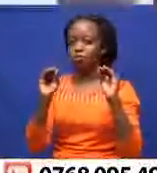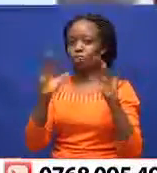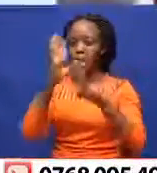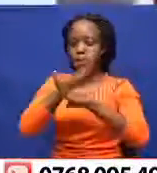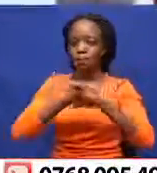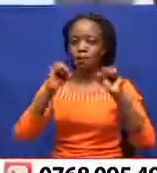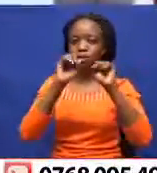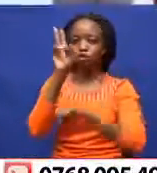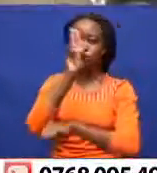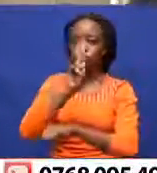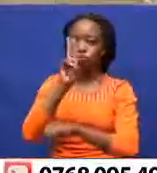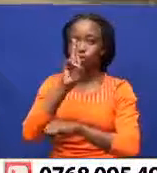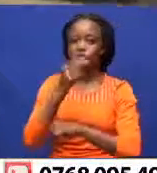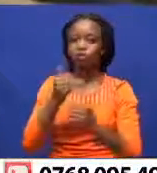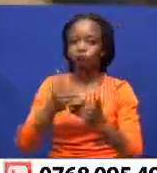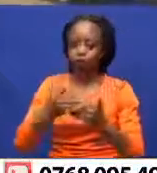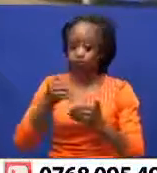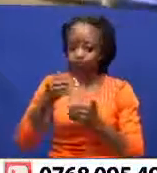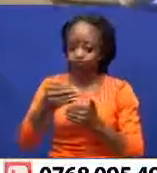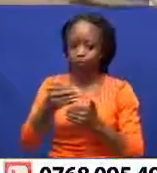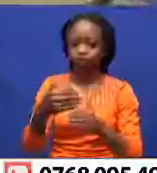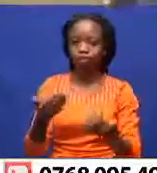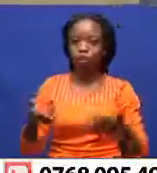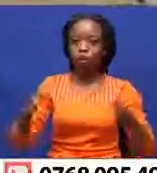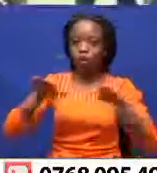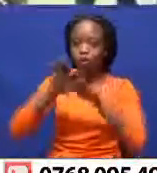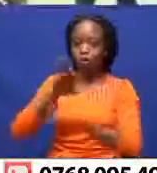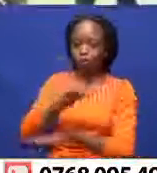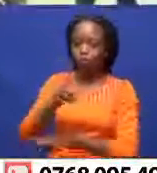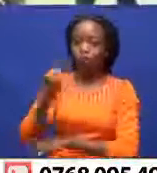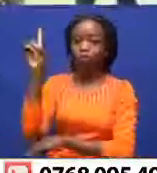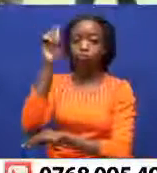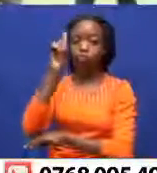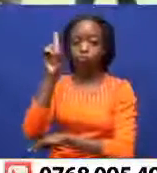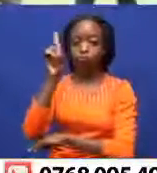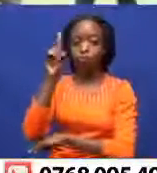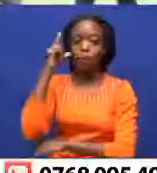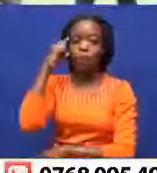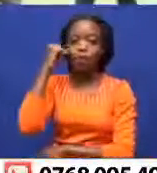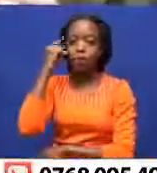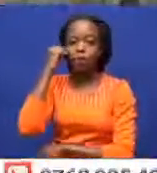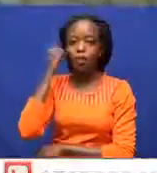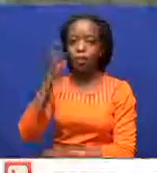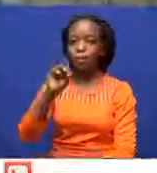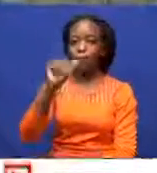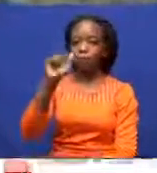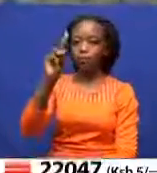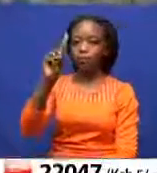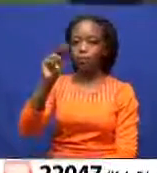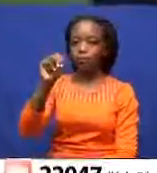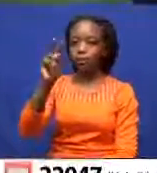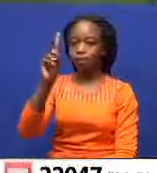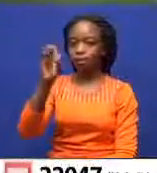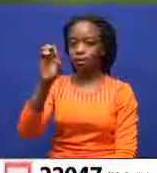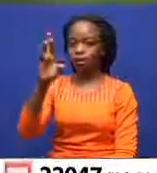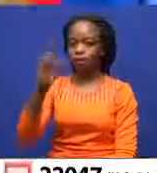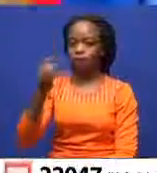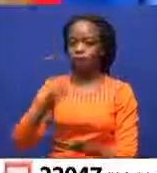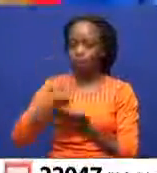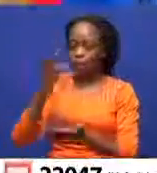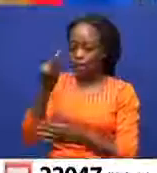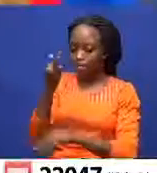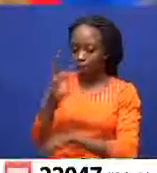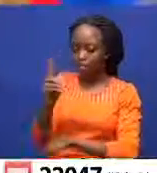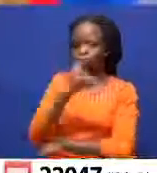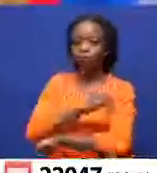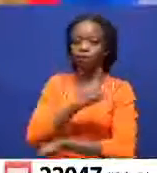President Uhuru Kenyatta extended partial lockdown in counties of Nairobi, Mombasa and Mandera with further 30 days.